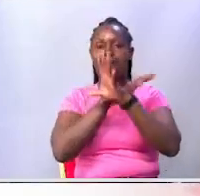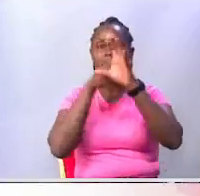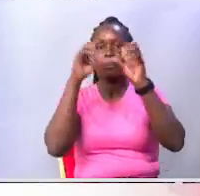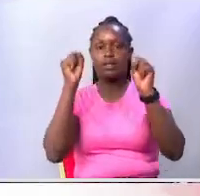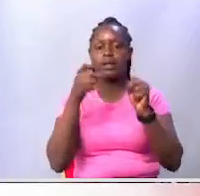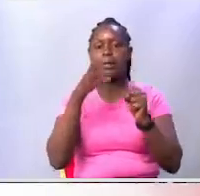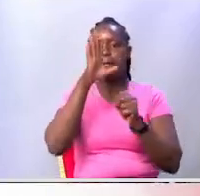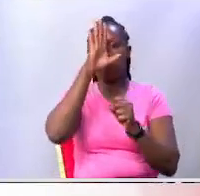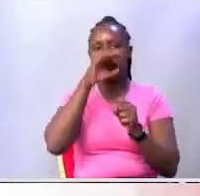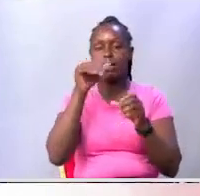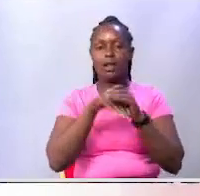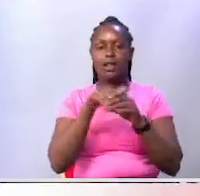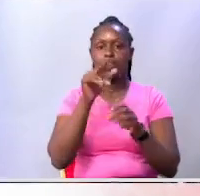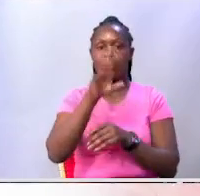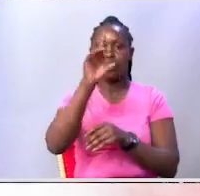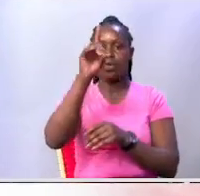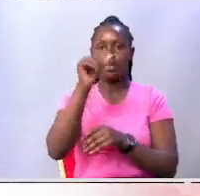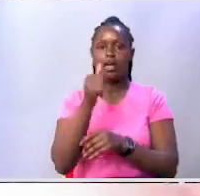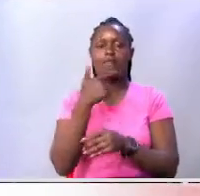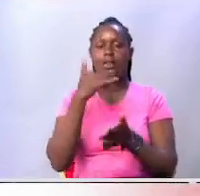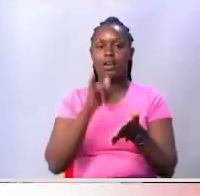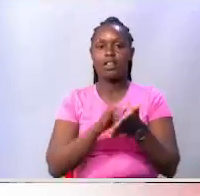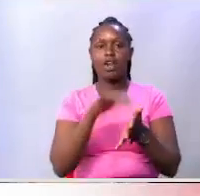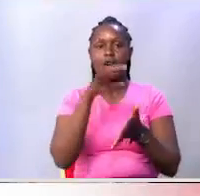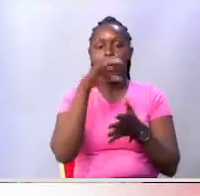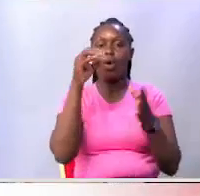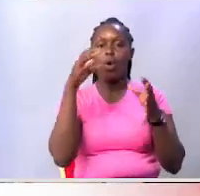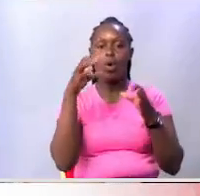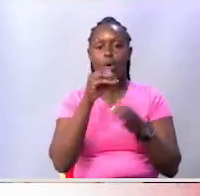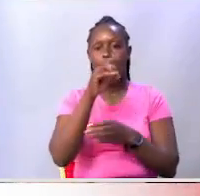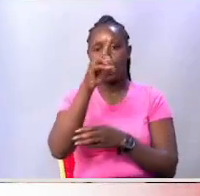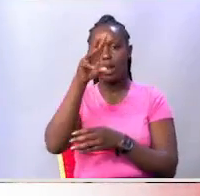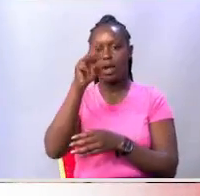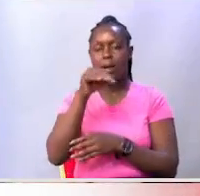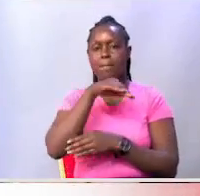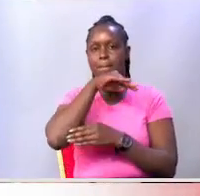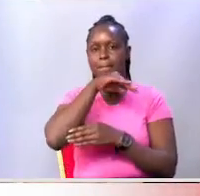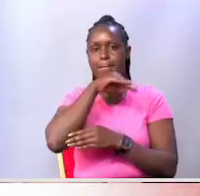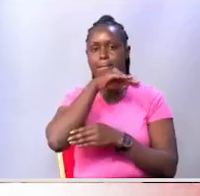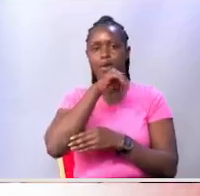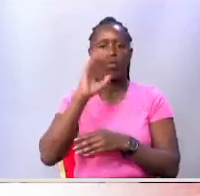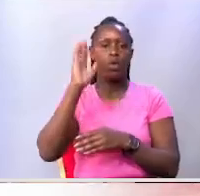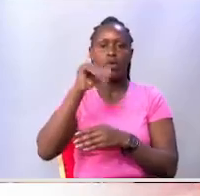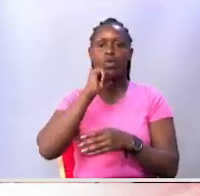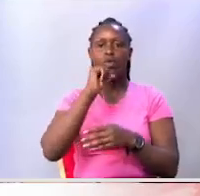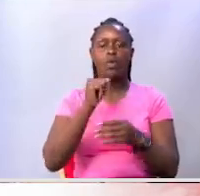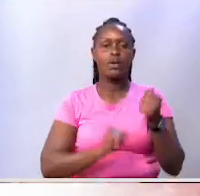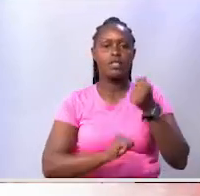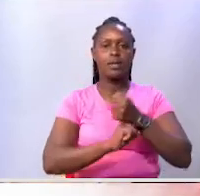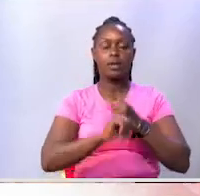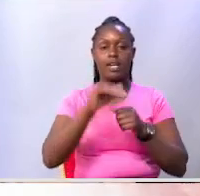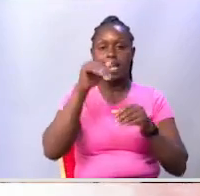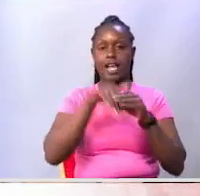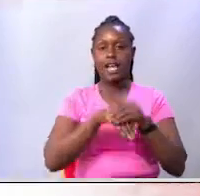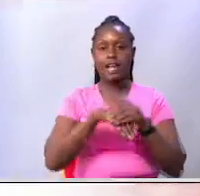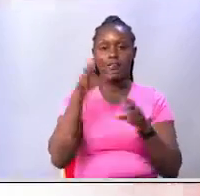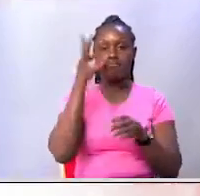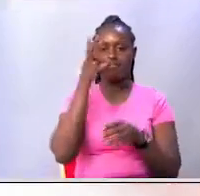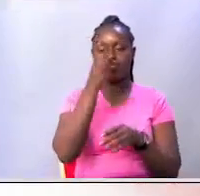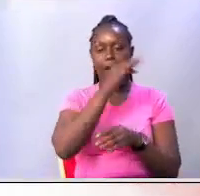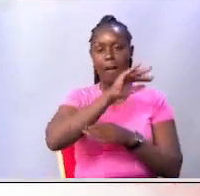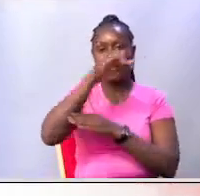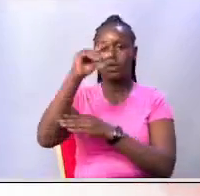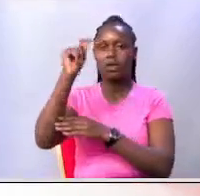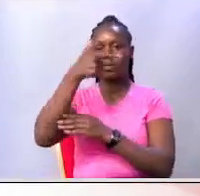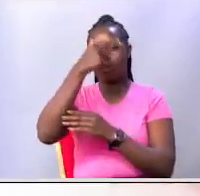United Democratic Alliance, has said ODM leader Raila Odinga is not sellable in the Mount Kenya region as his development plan